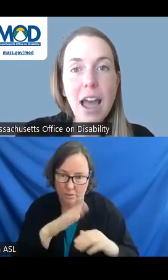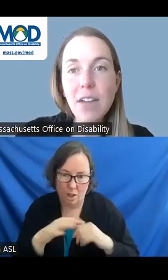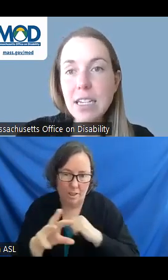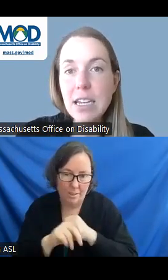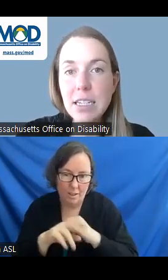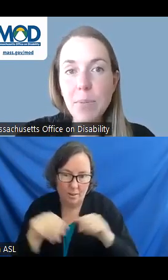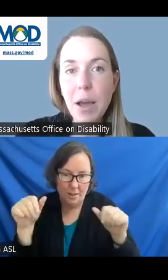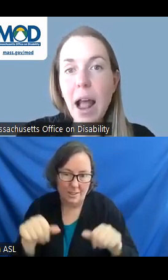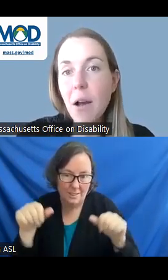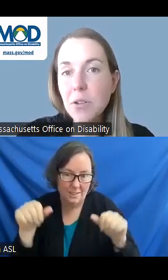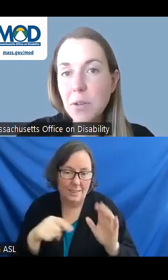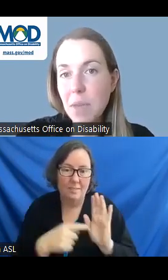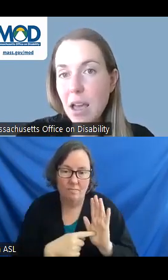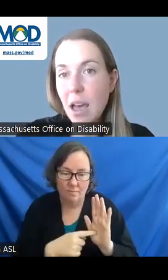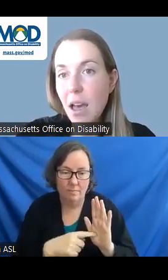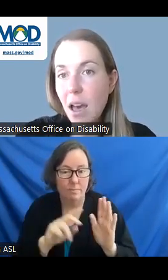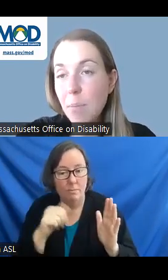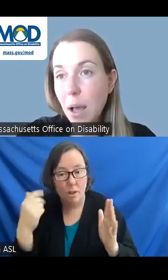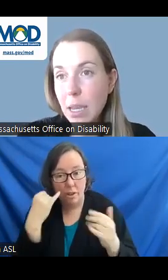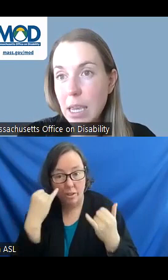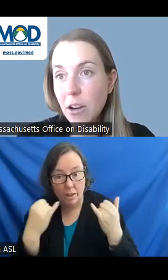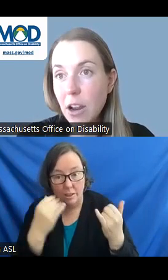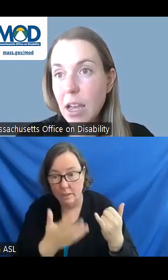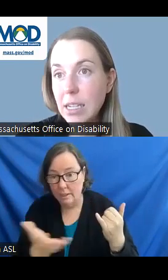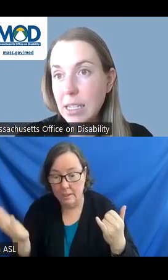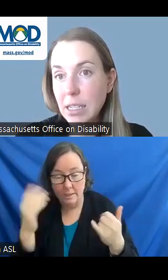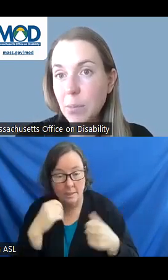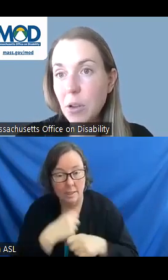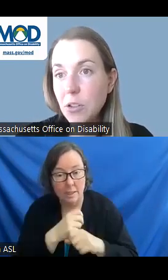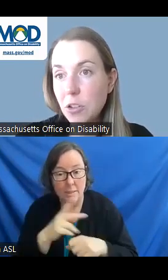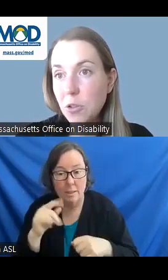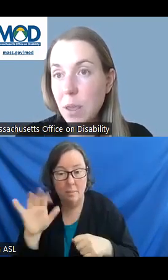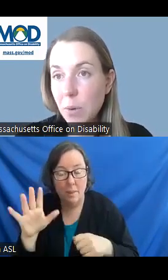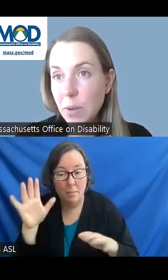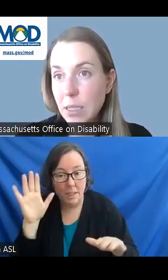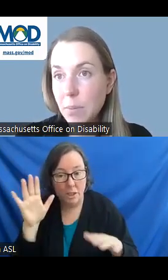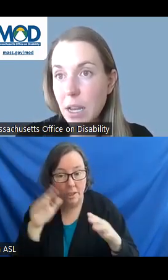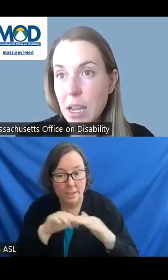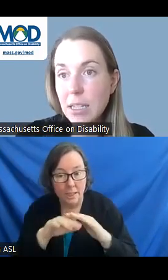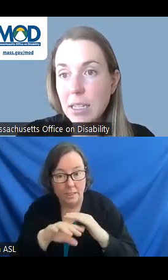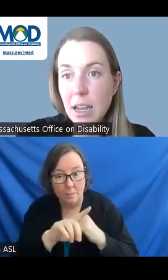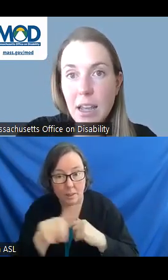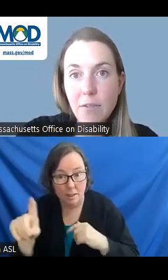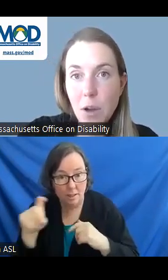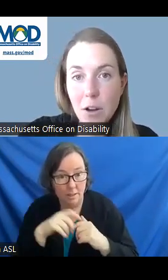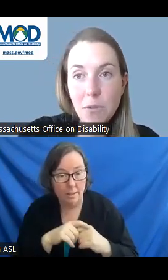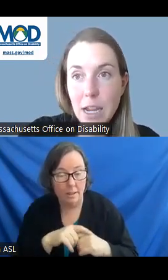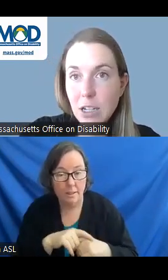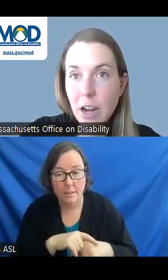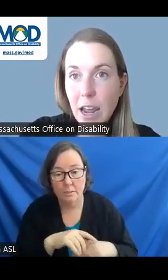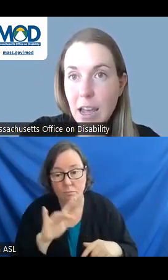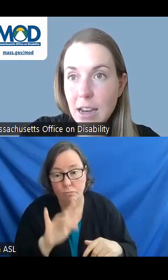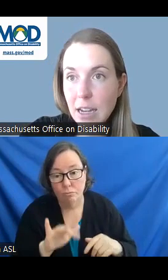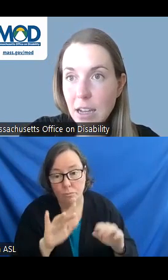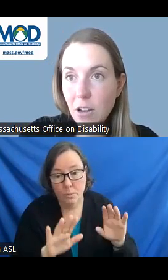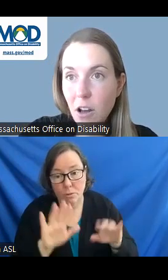else have ideas about how to make a public hearing accessible to people with disabilities? You want to raise